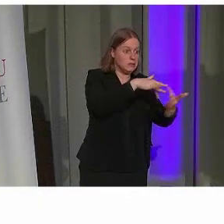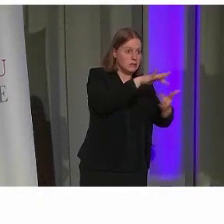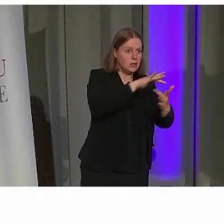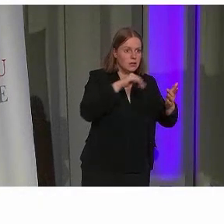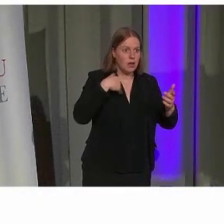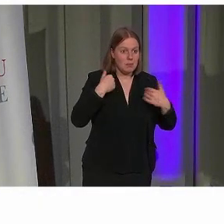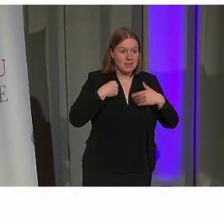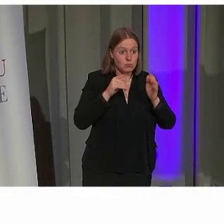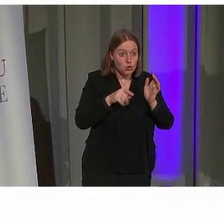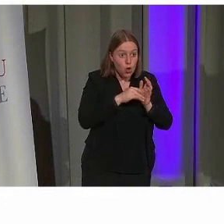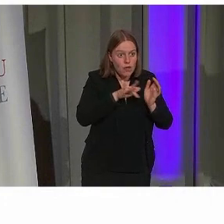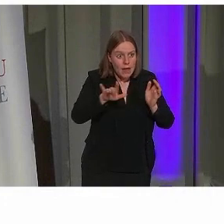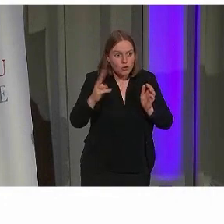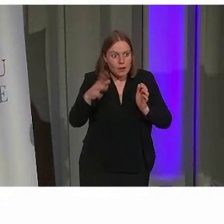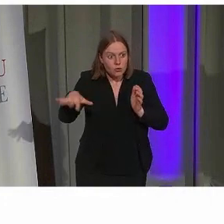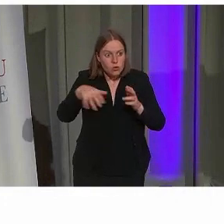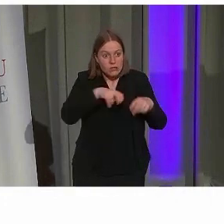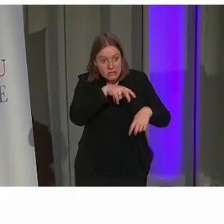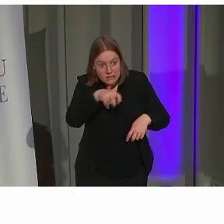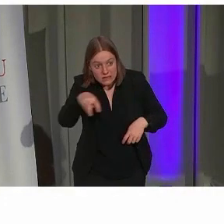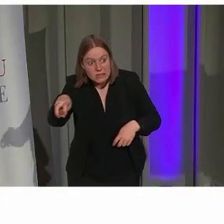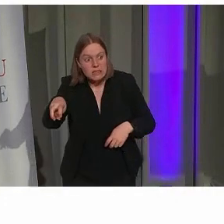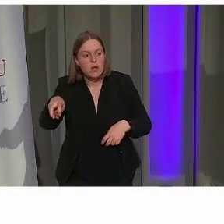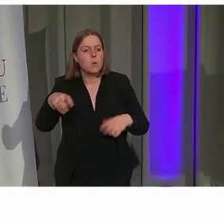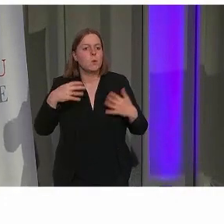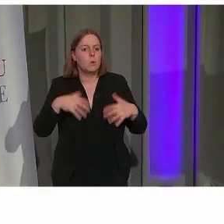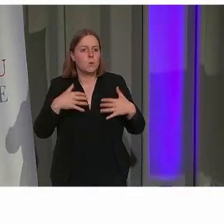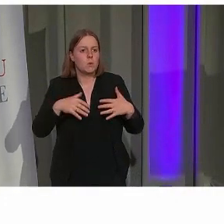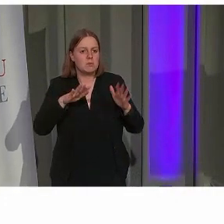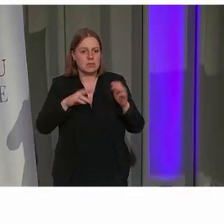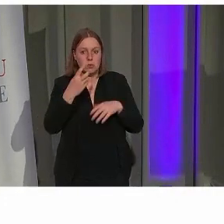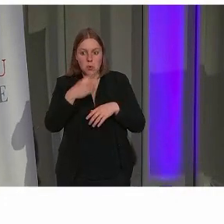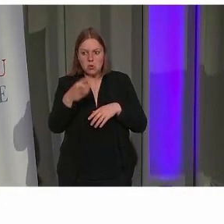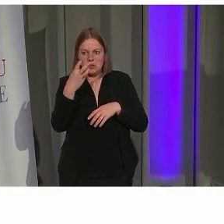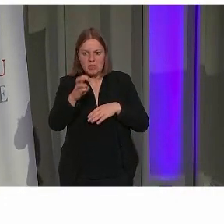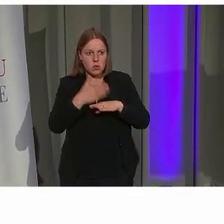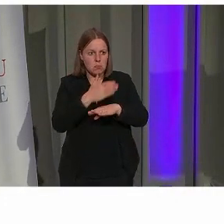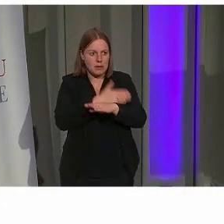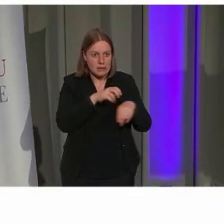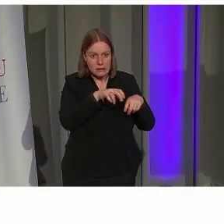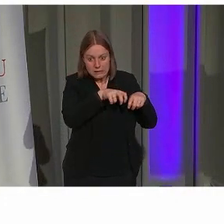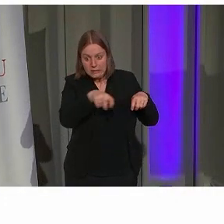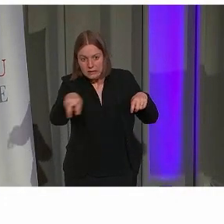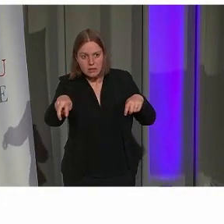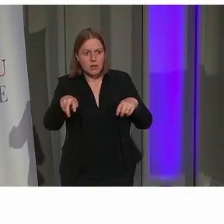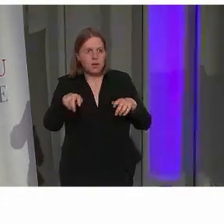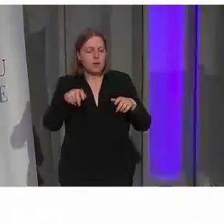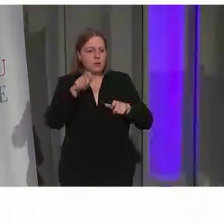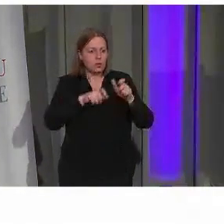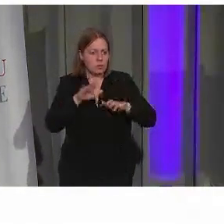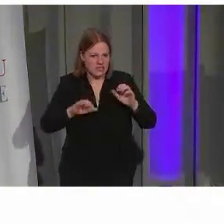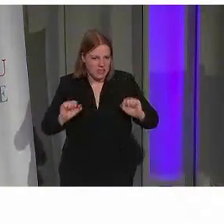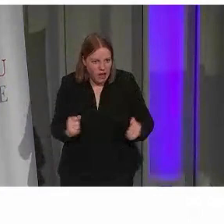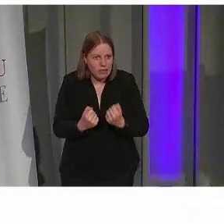maybe are 200 or 300 meters, not so much,